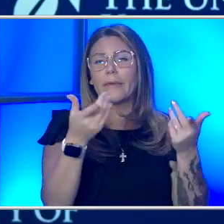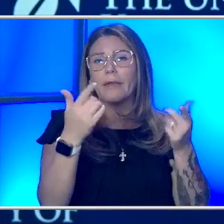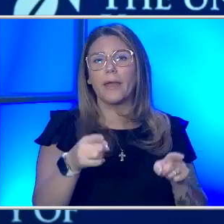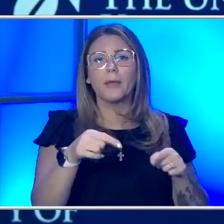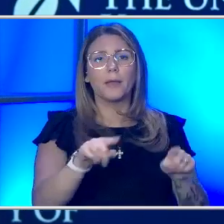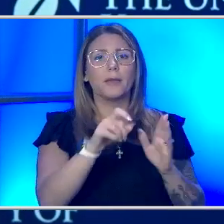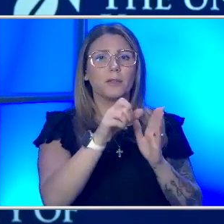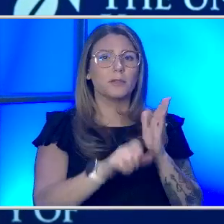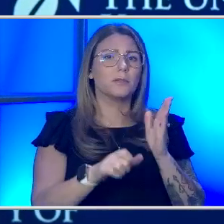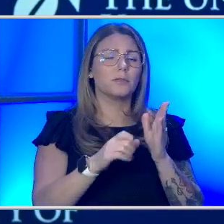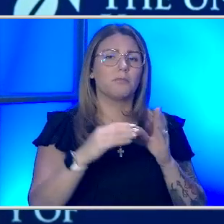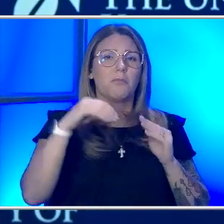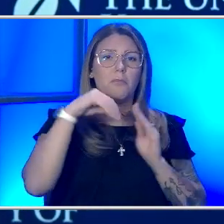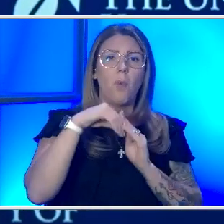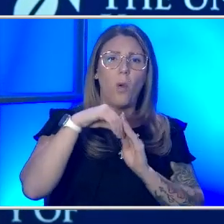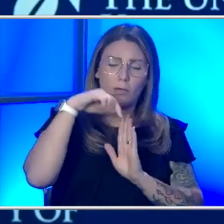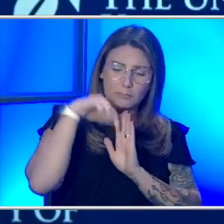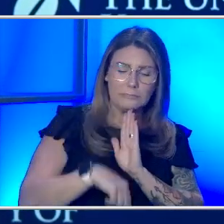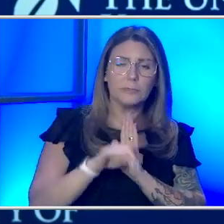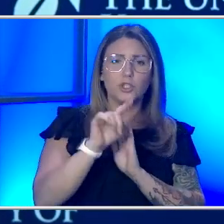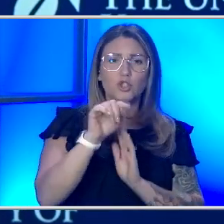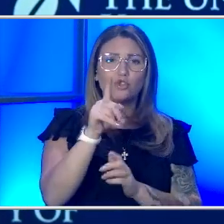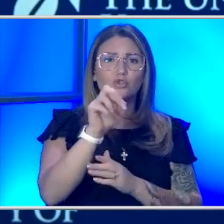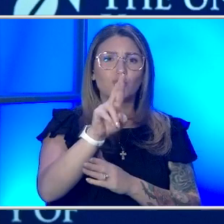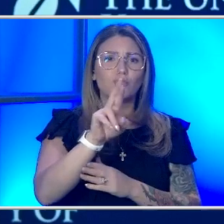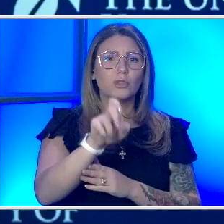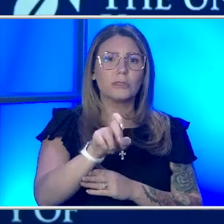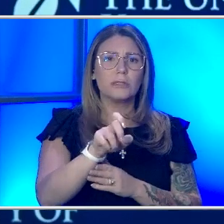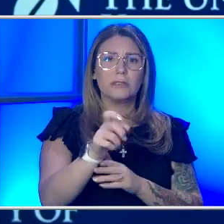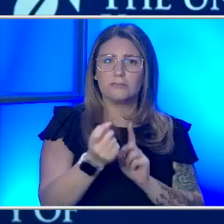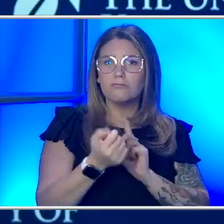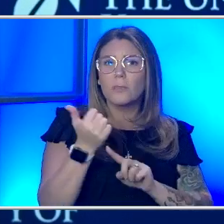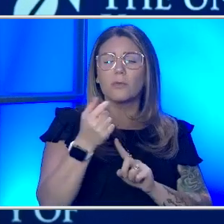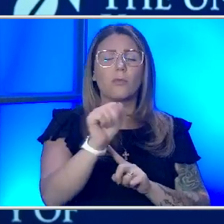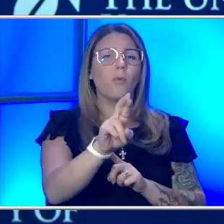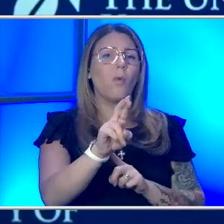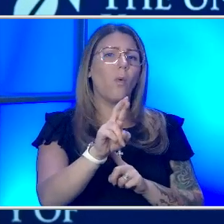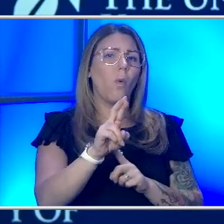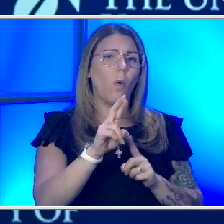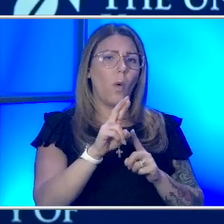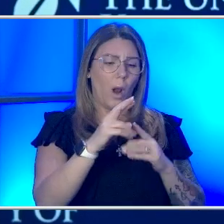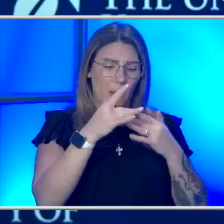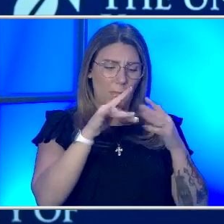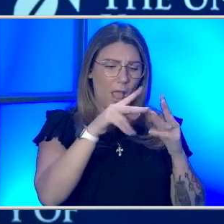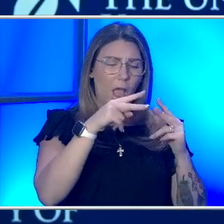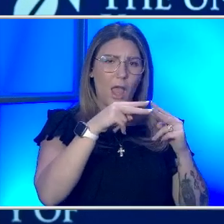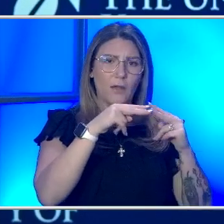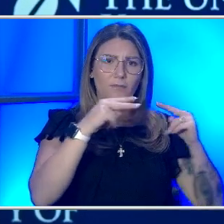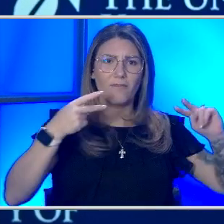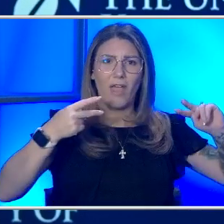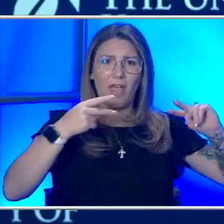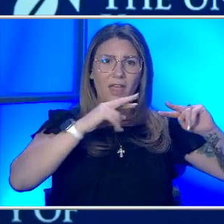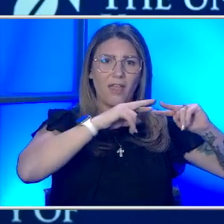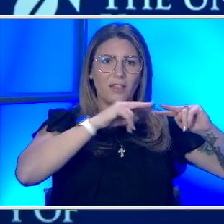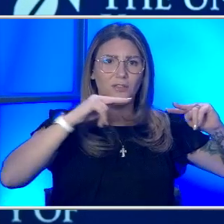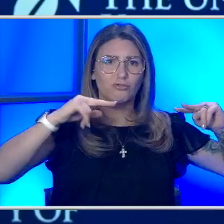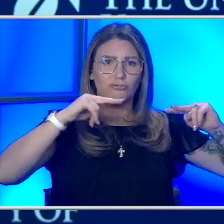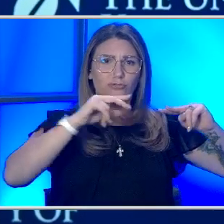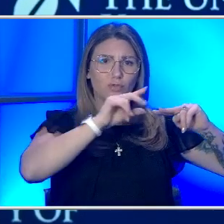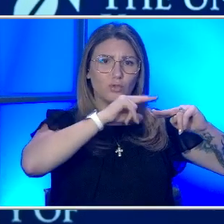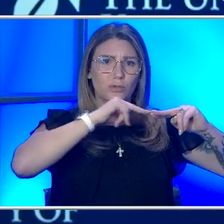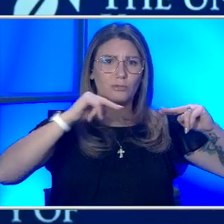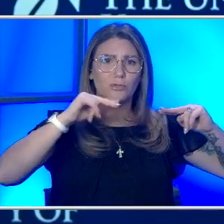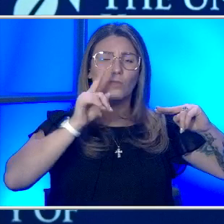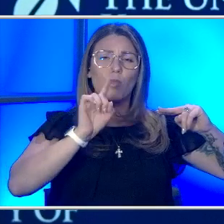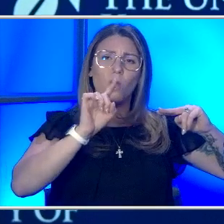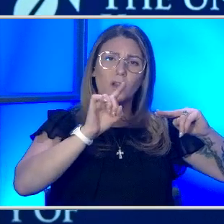invasive tumor that they have to take out, or they're taking out some blood vessels and things of that nature where it's required. And then you think